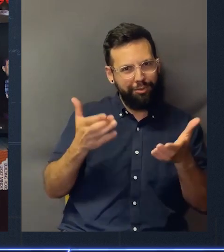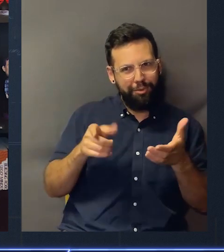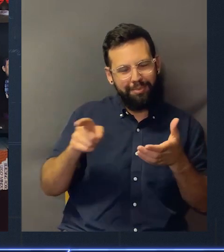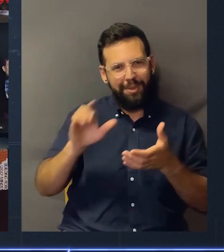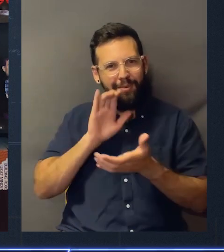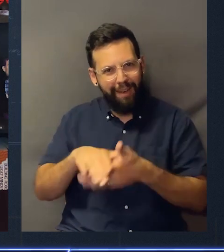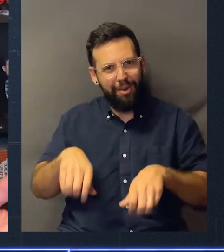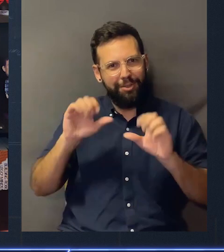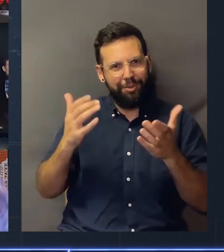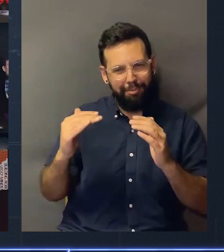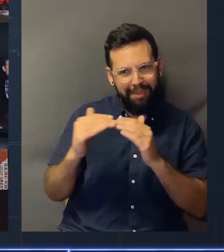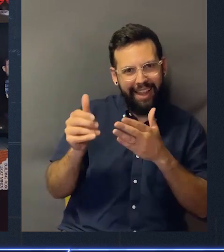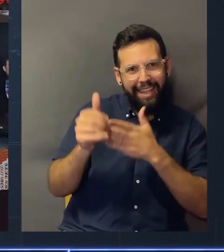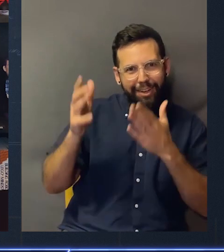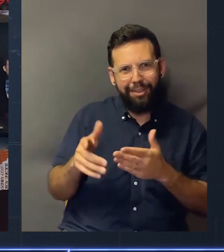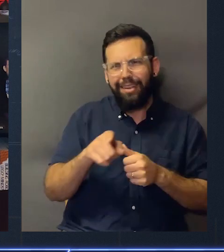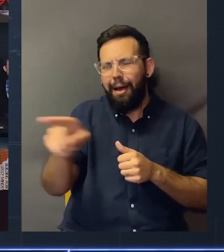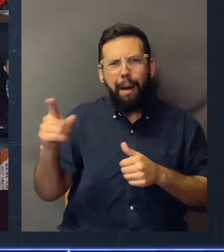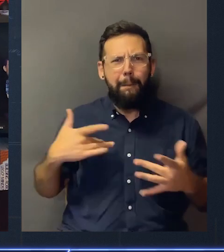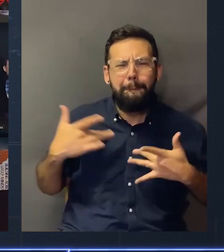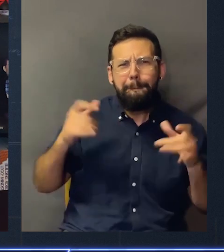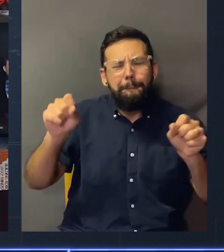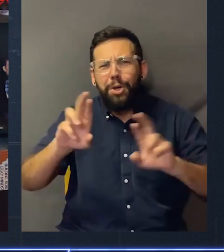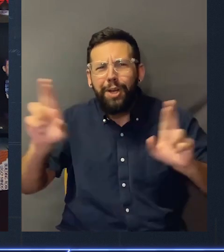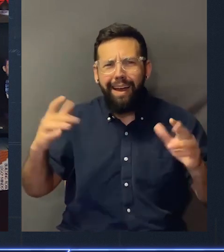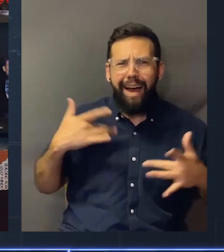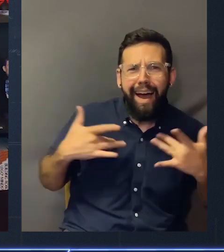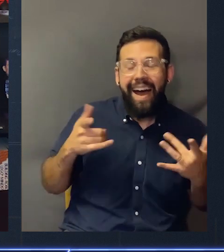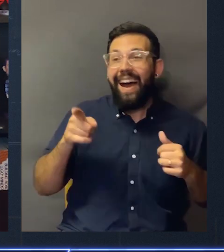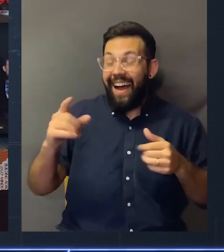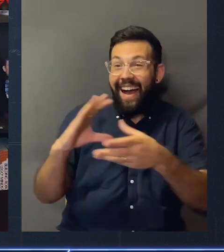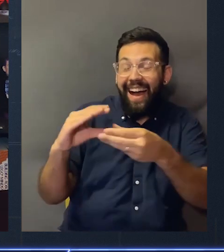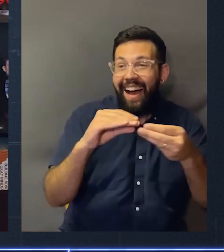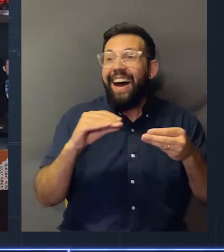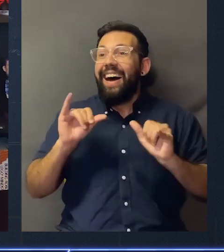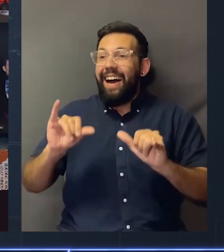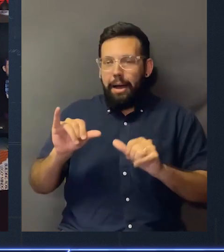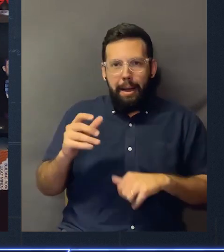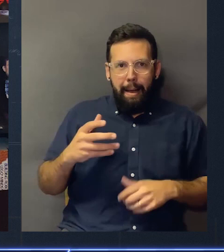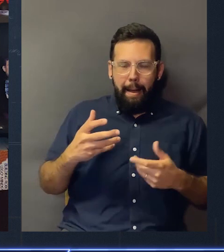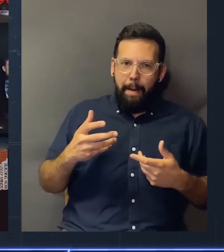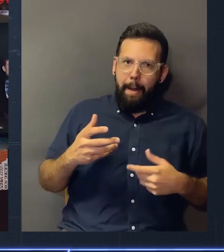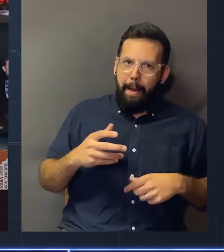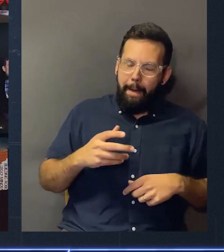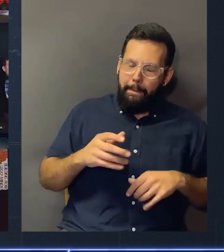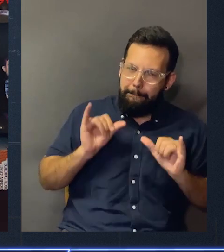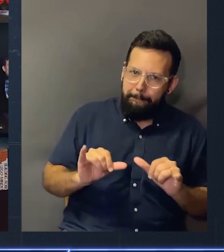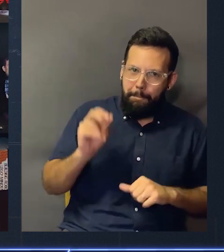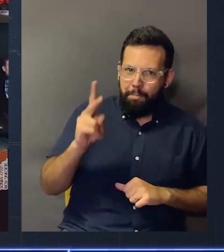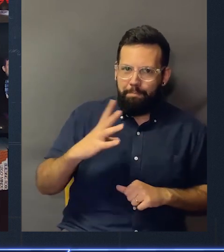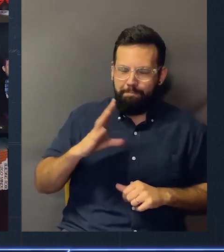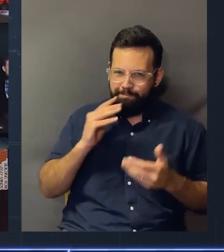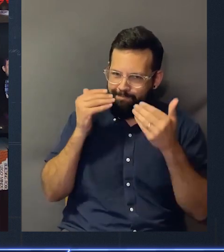going to be really awesome. Let's climb Huayna Picchu. And I'm thinking, okay, sure, all right, I'll do this. Now, we